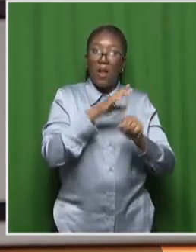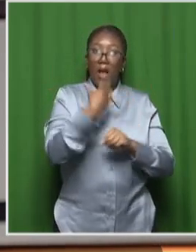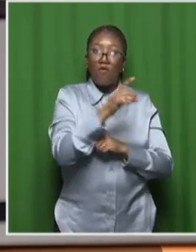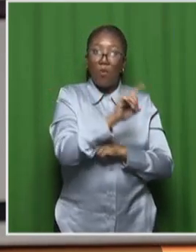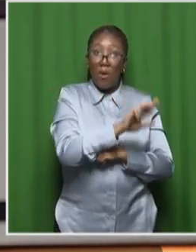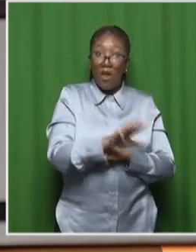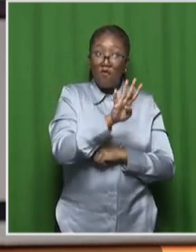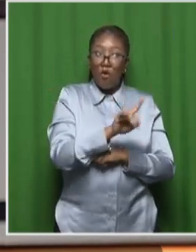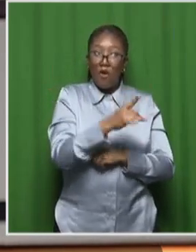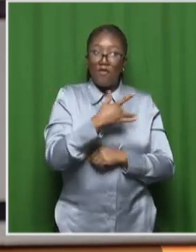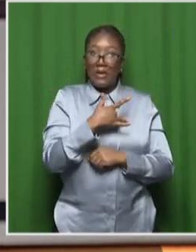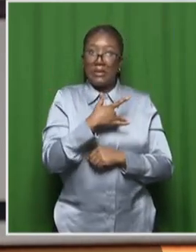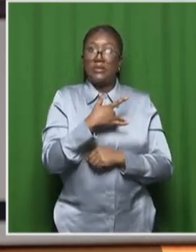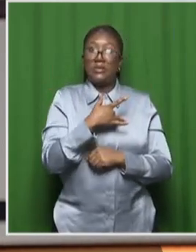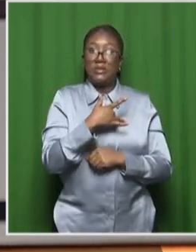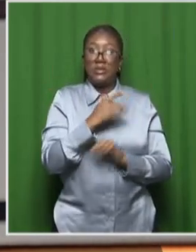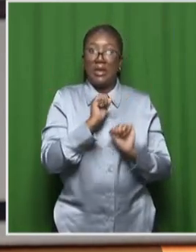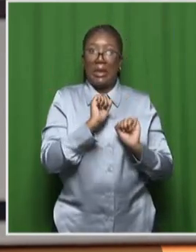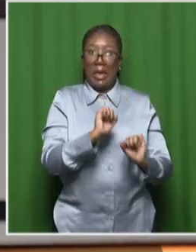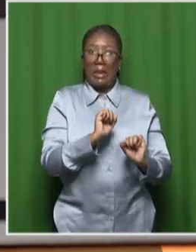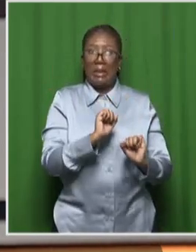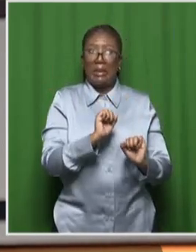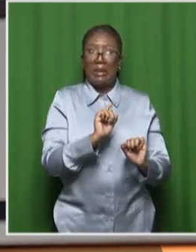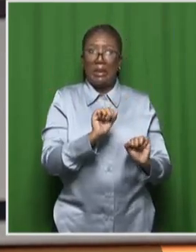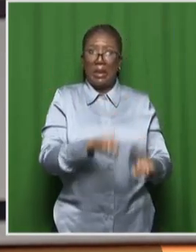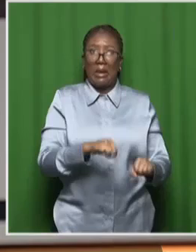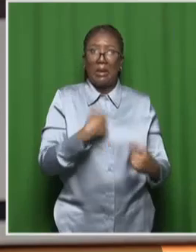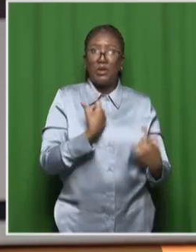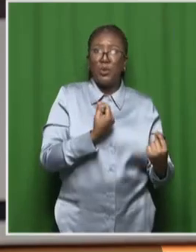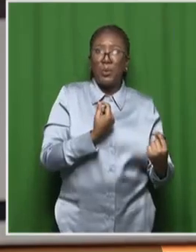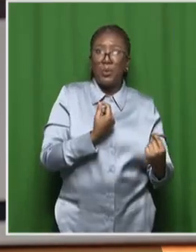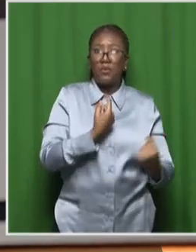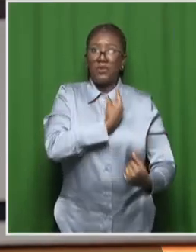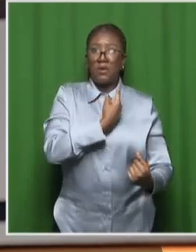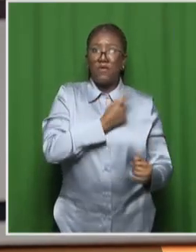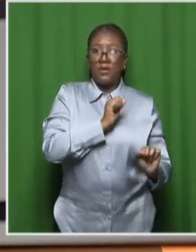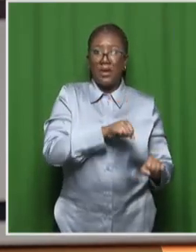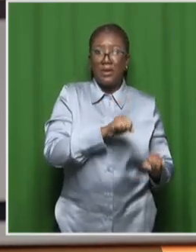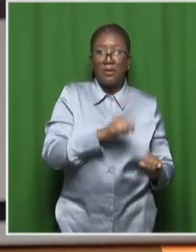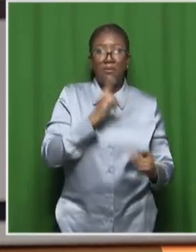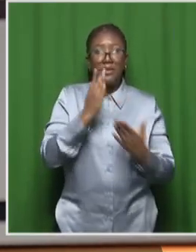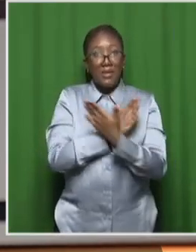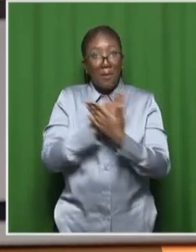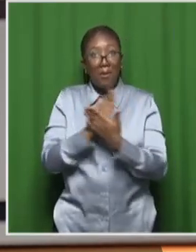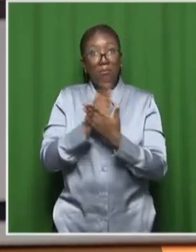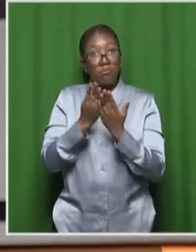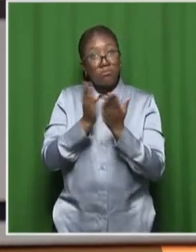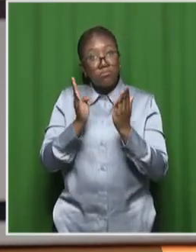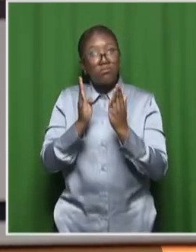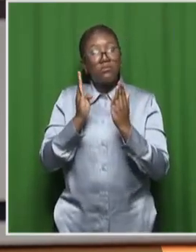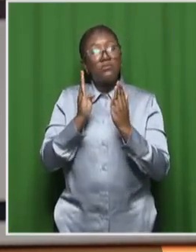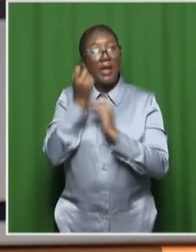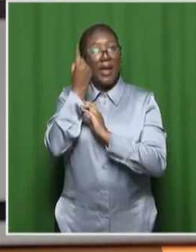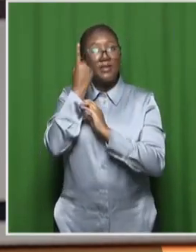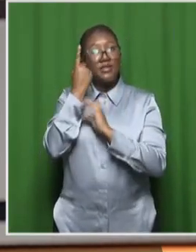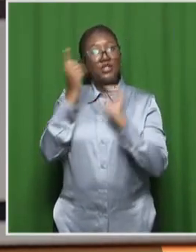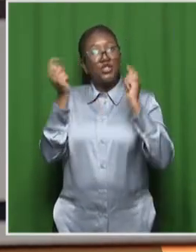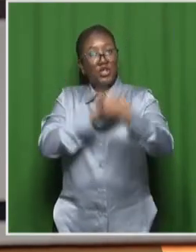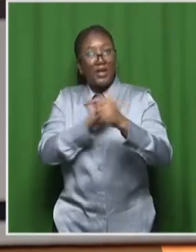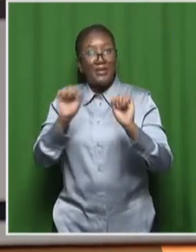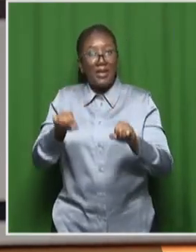them. You know, I mean, there are those obviously in the collection that embrace the changes and